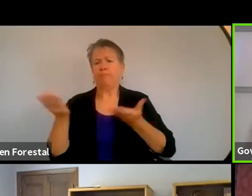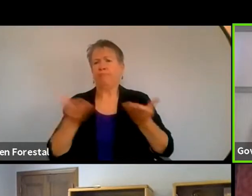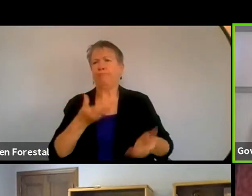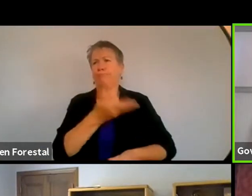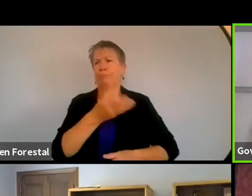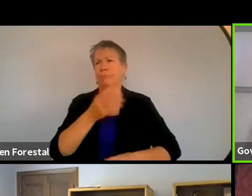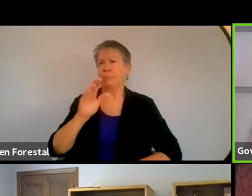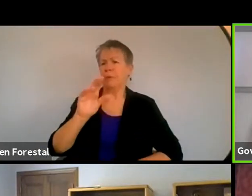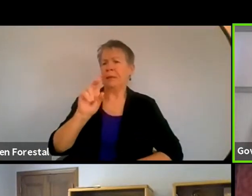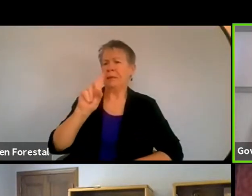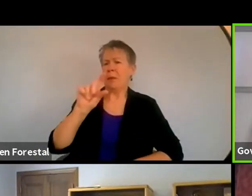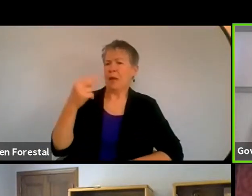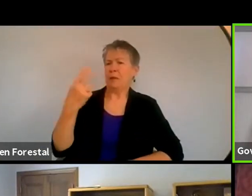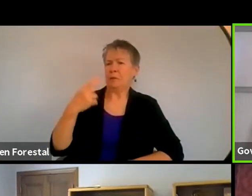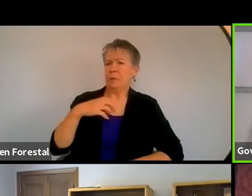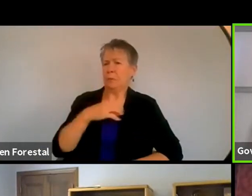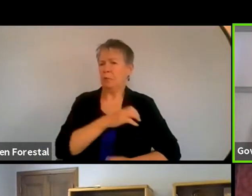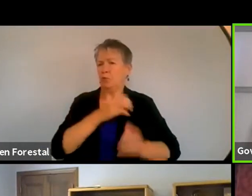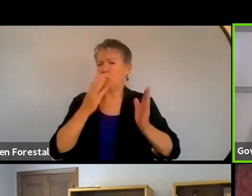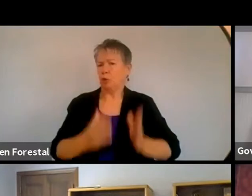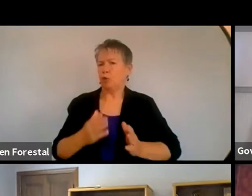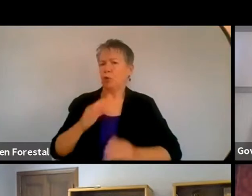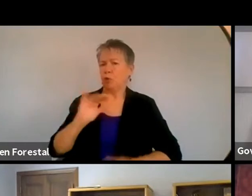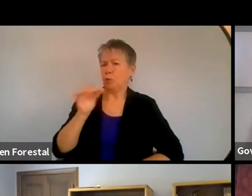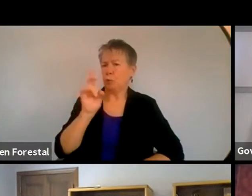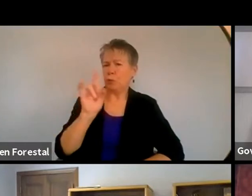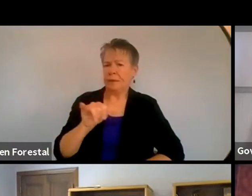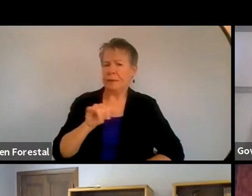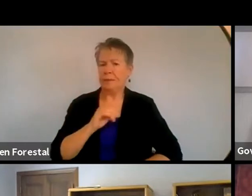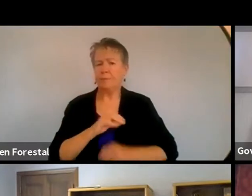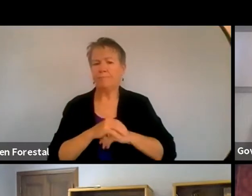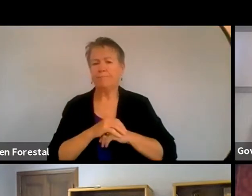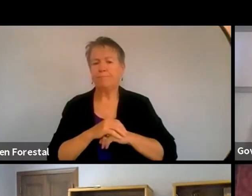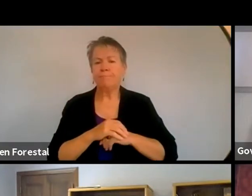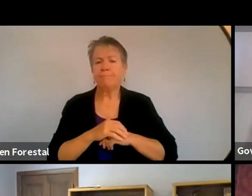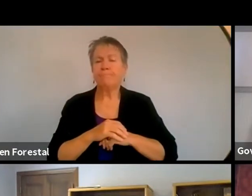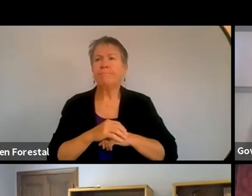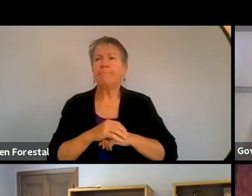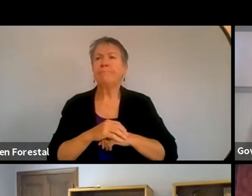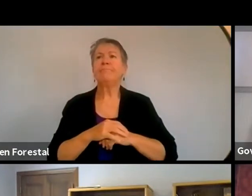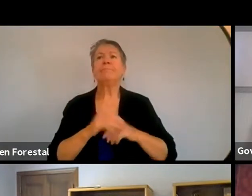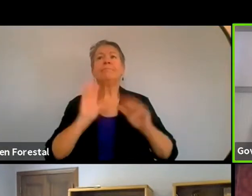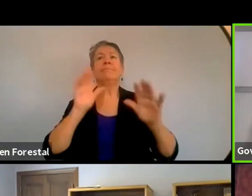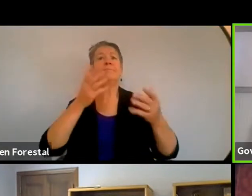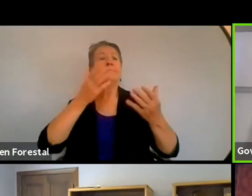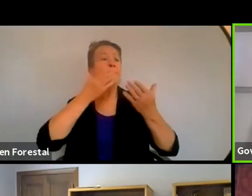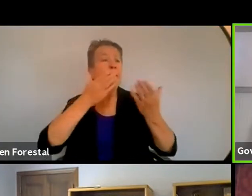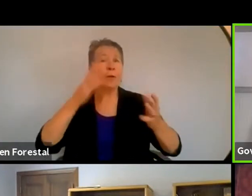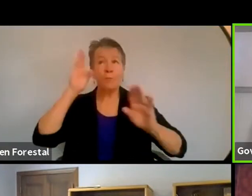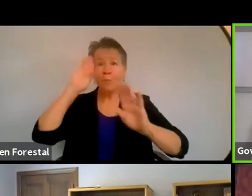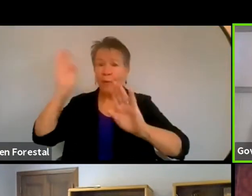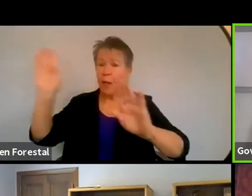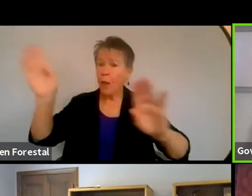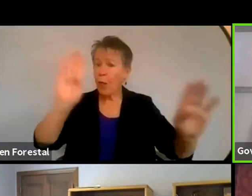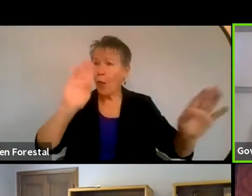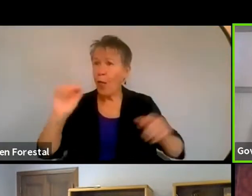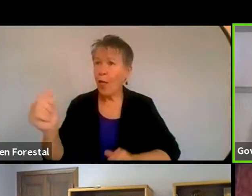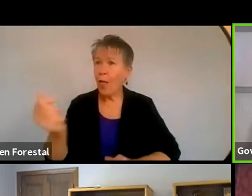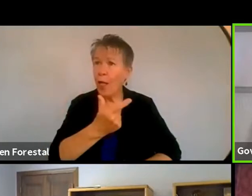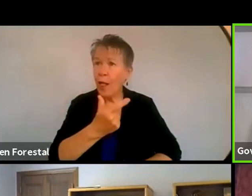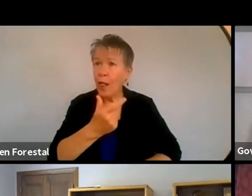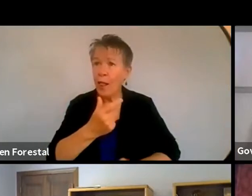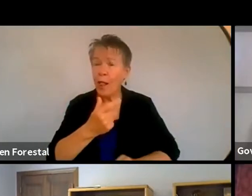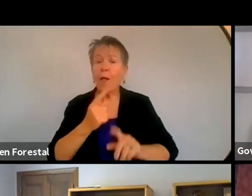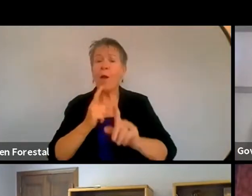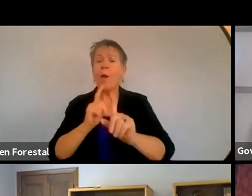Health, Judy Persichilli. Thank you, Governor, and good afternoon, everyone. Just yesterday,